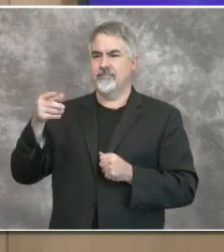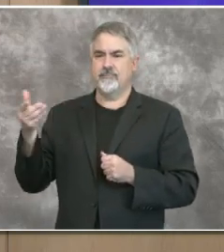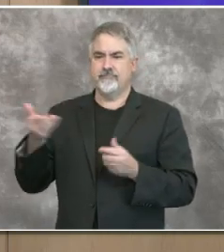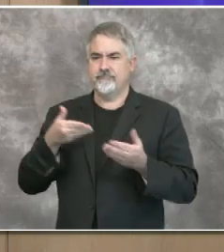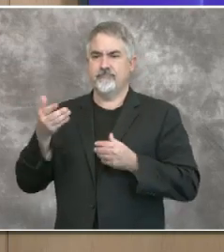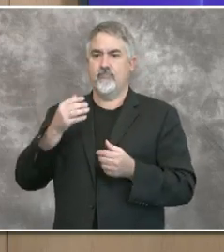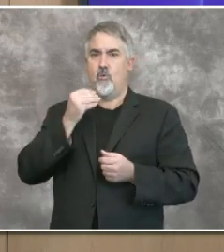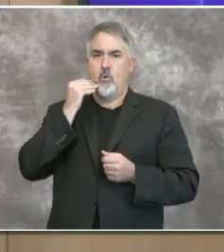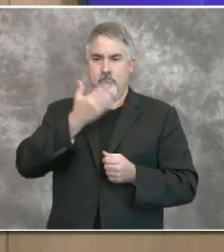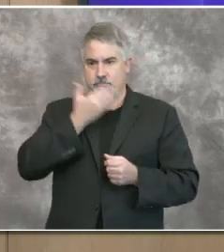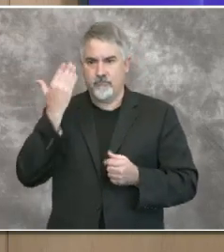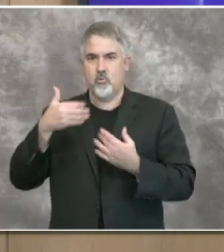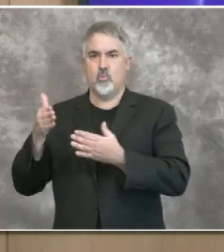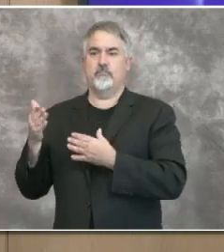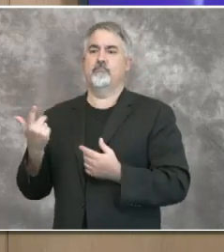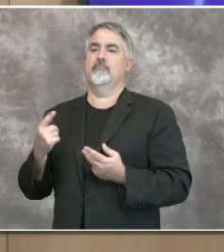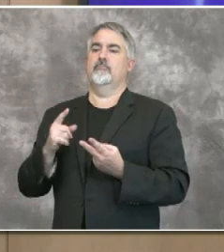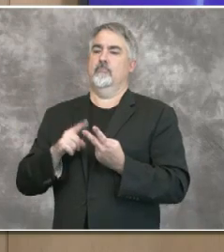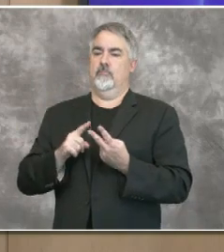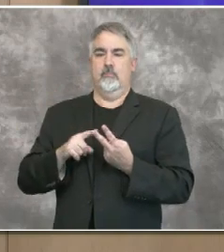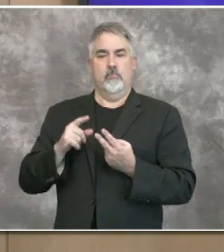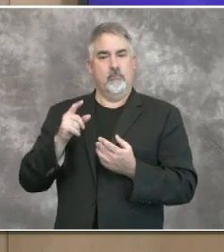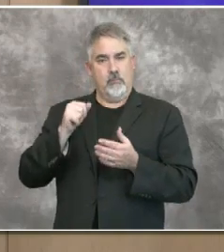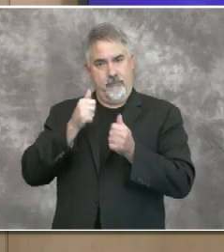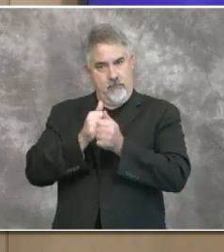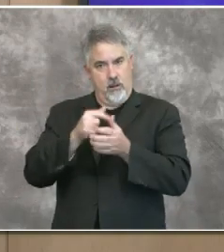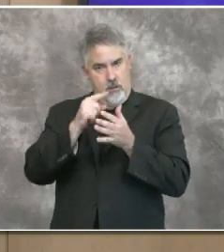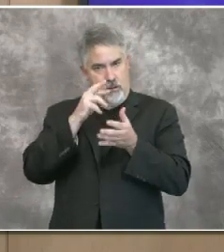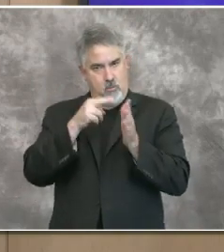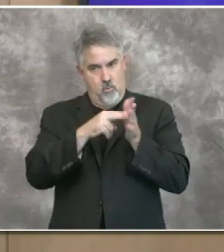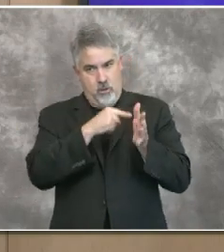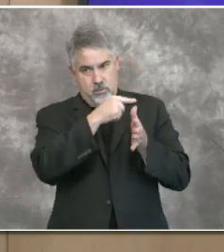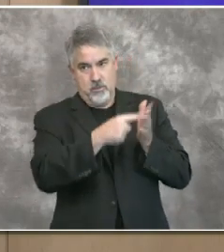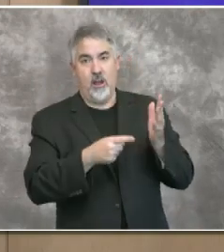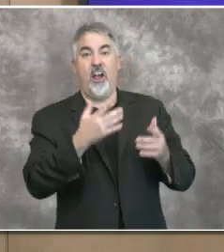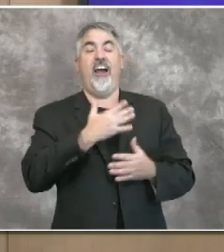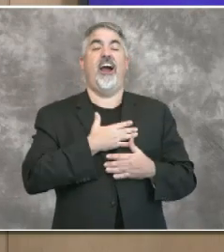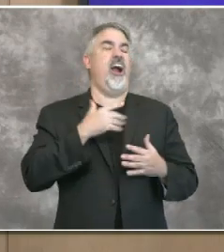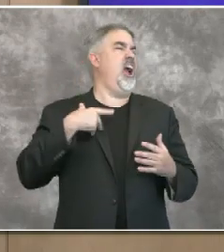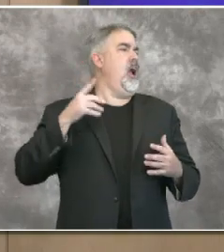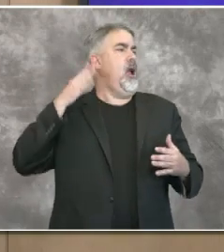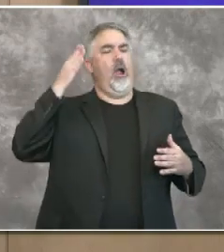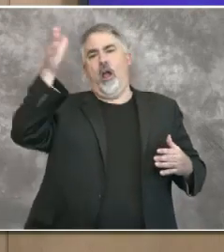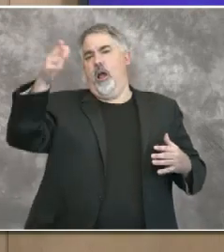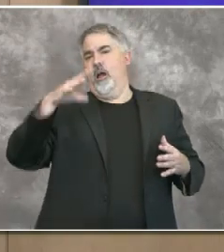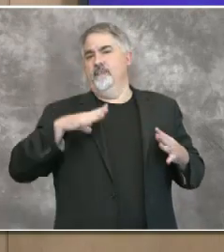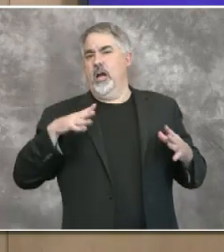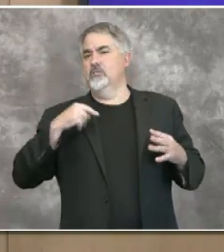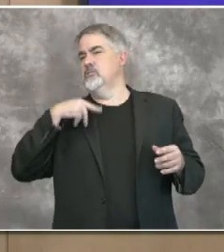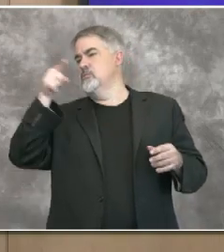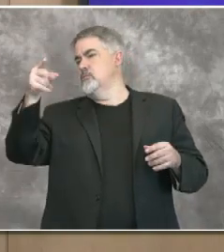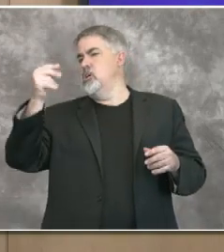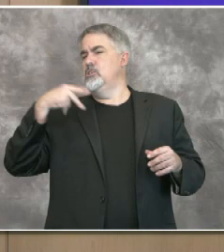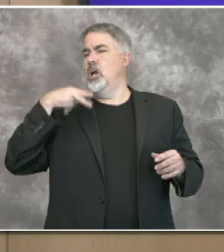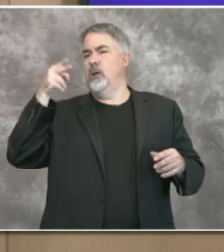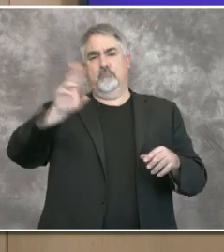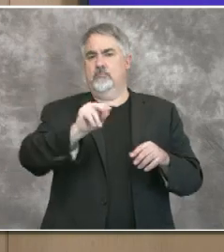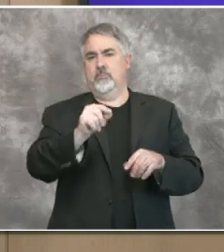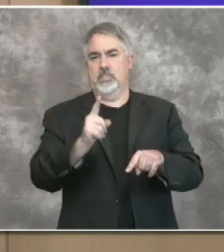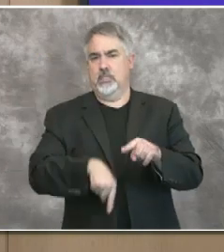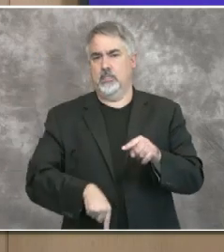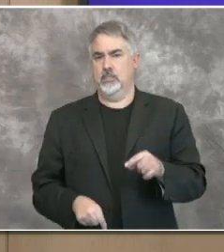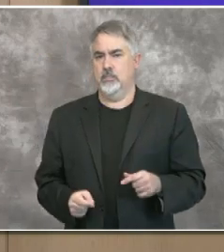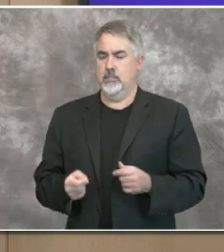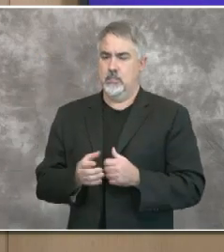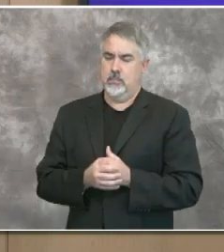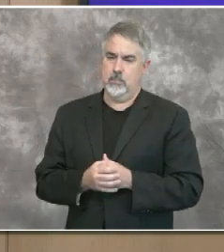rooms, outside of that, they should not be operating beyond those parameters. And so we don't have any